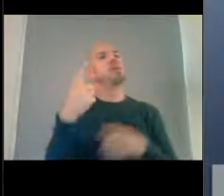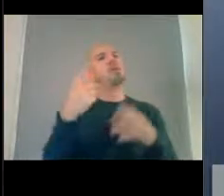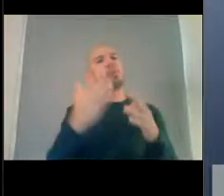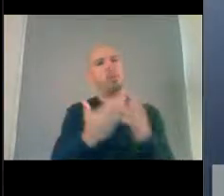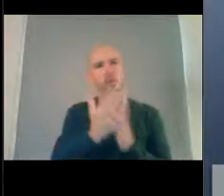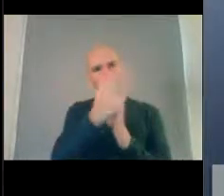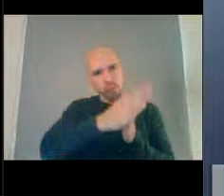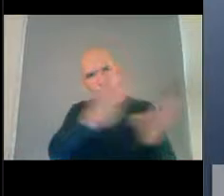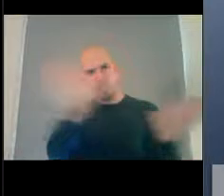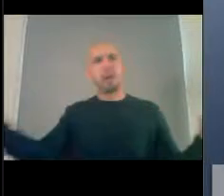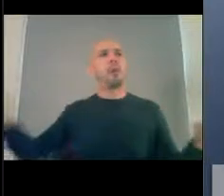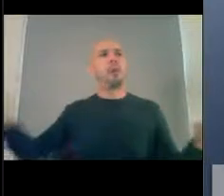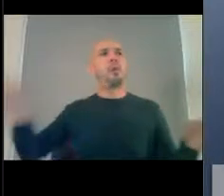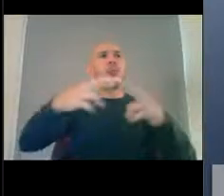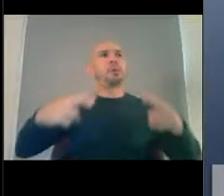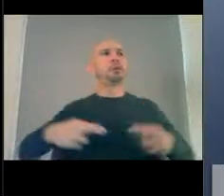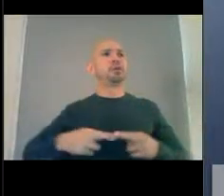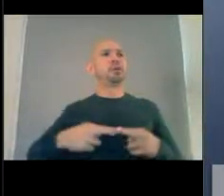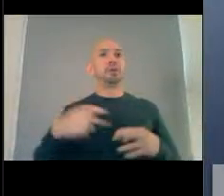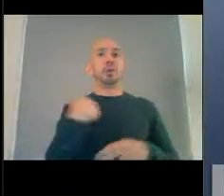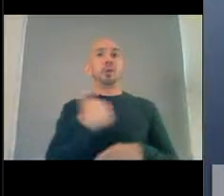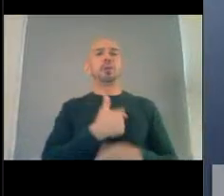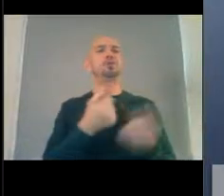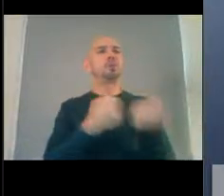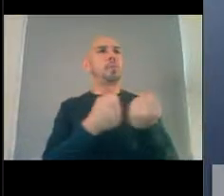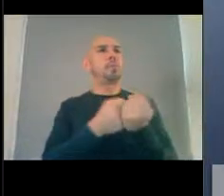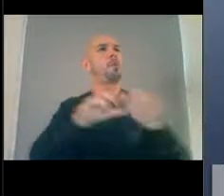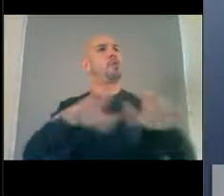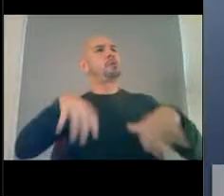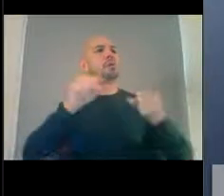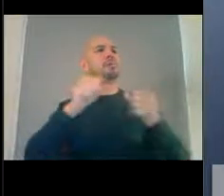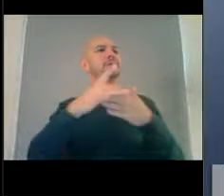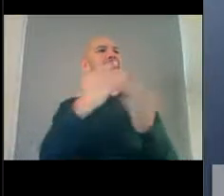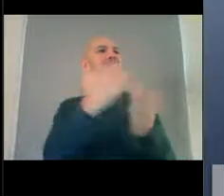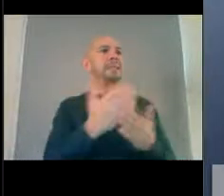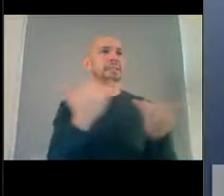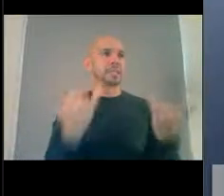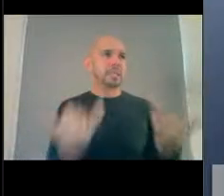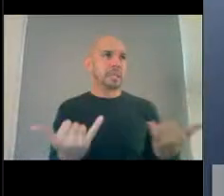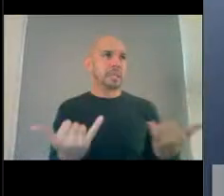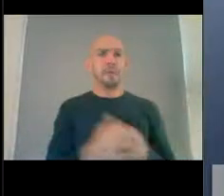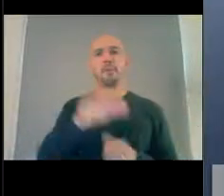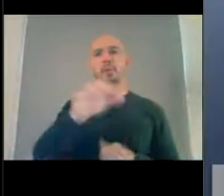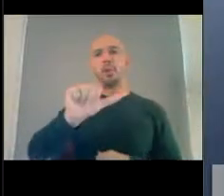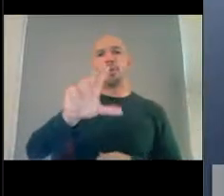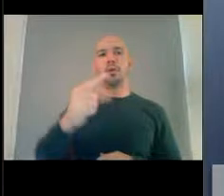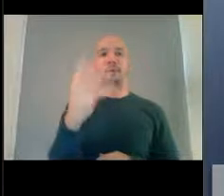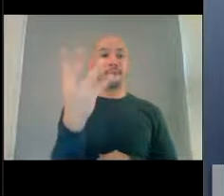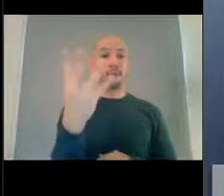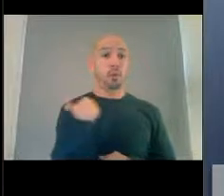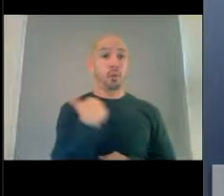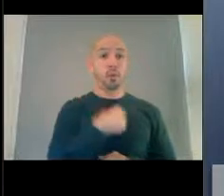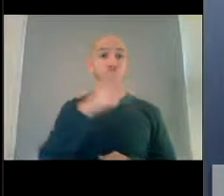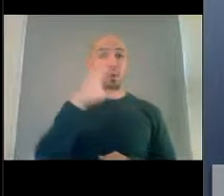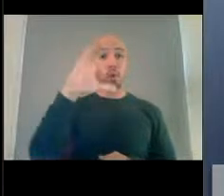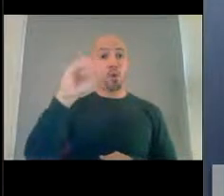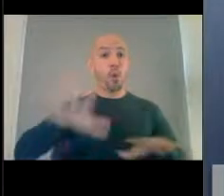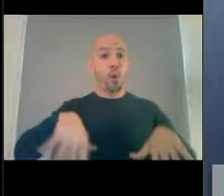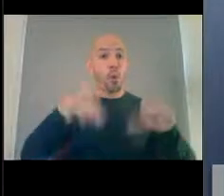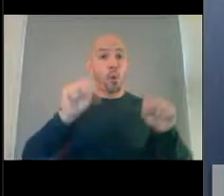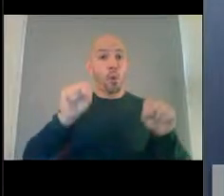regions we support adoption of the guidelines today on august 4th we co-hosted the sustainable rural